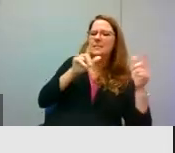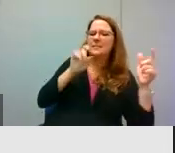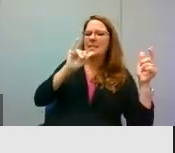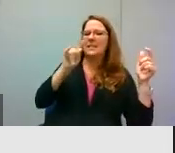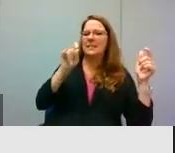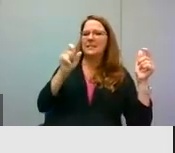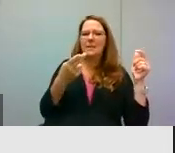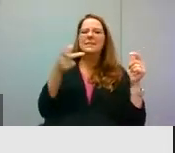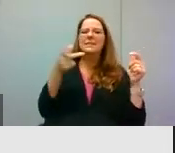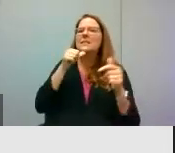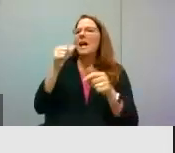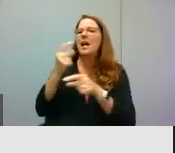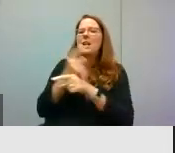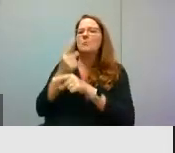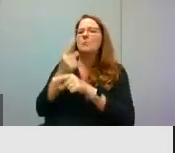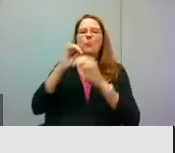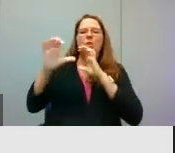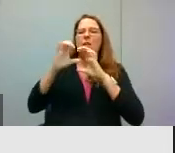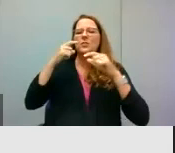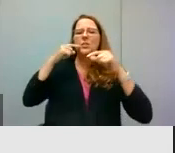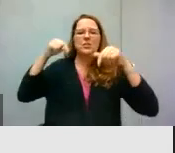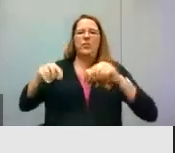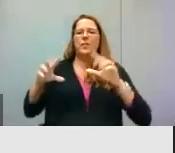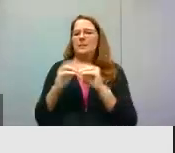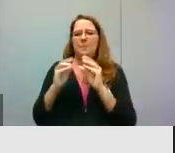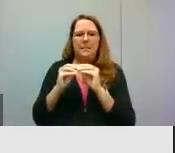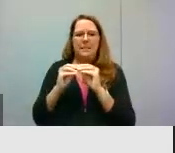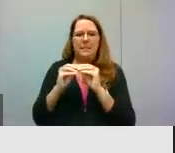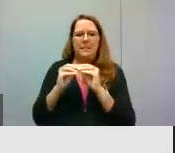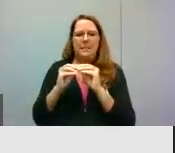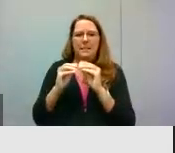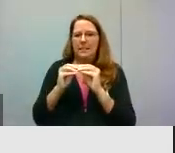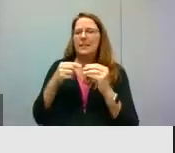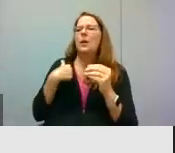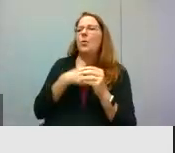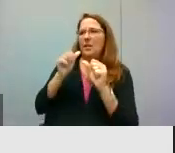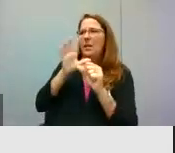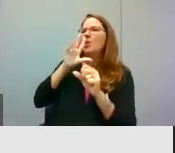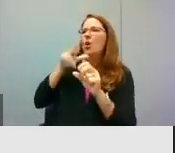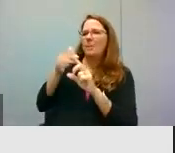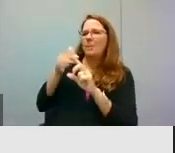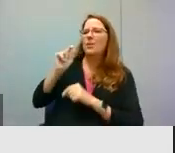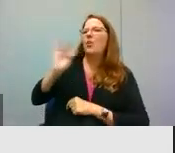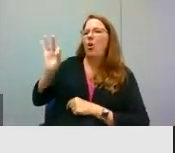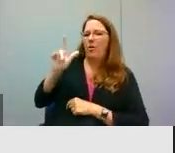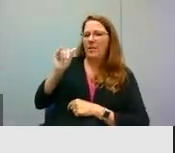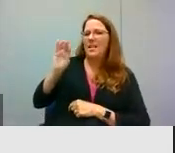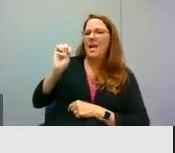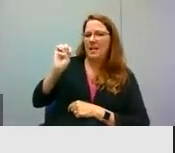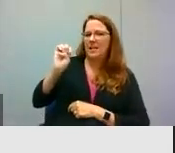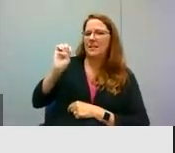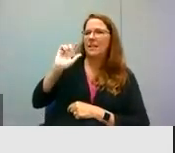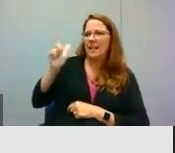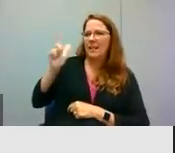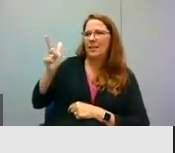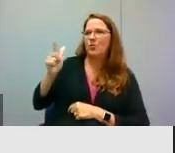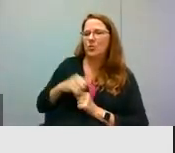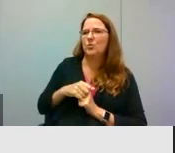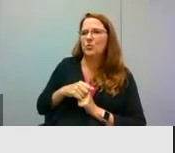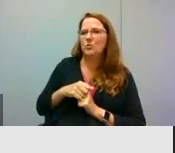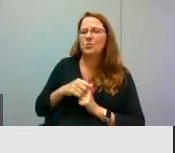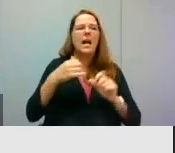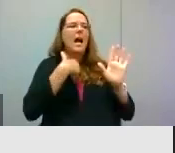I'm not sorry? a conversation for this meeting. We can talk about this offline. I'm sorry,